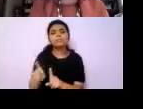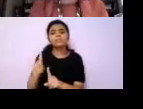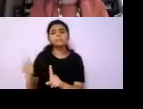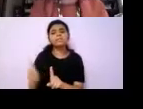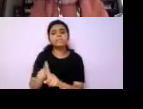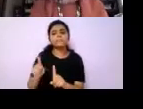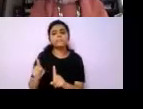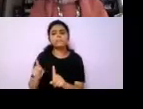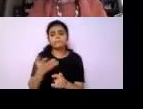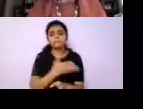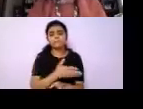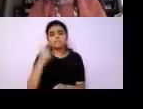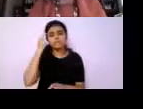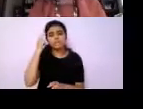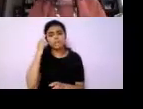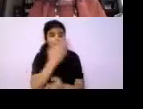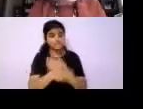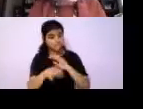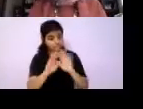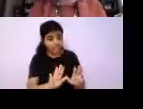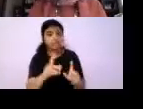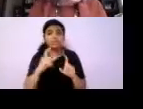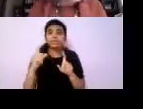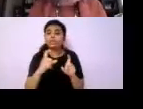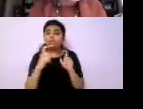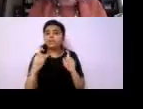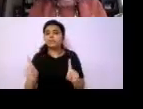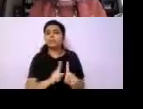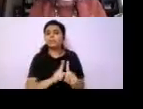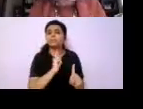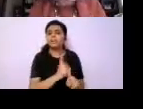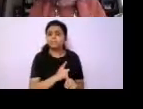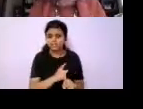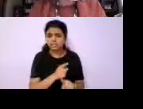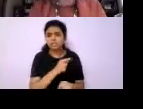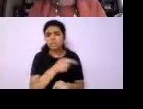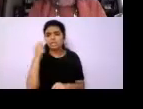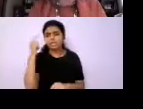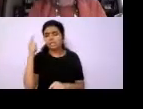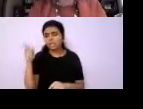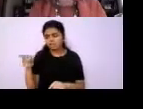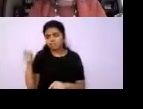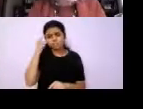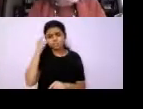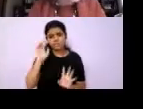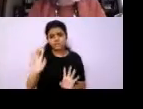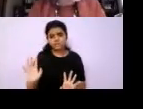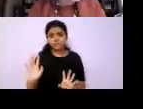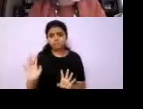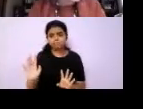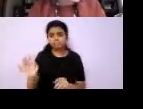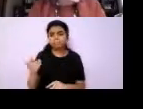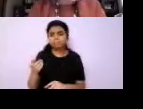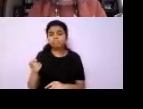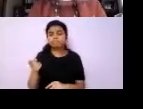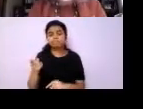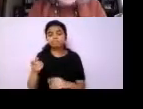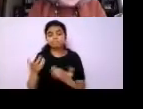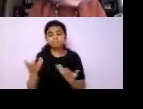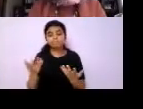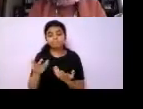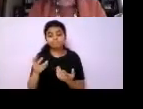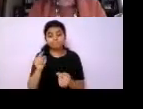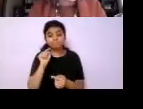person. For the point of care is not only to address and respond to needs. That's